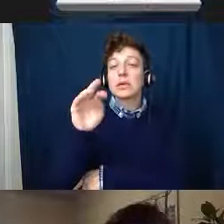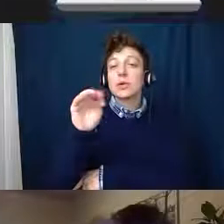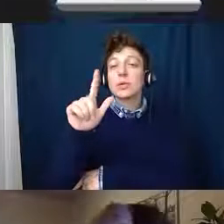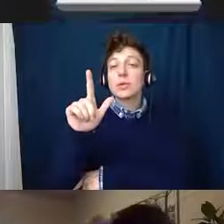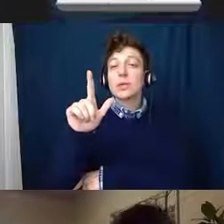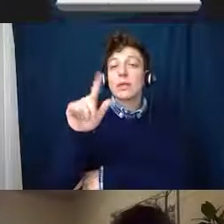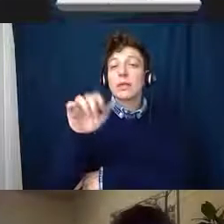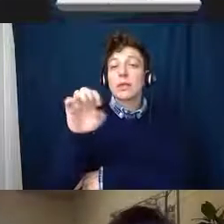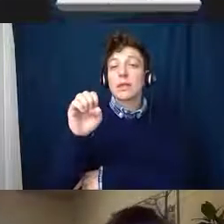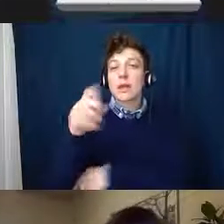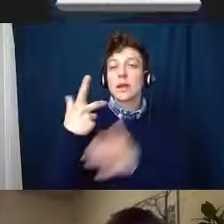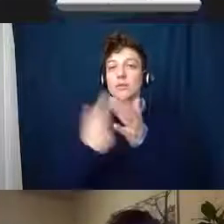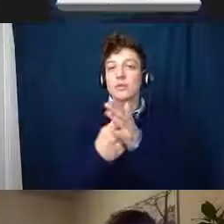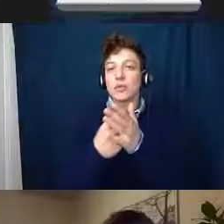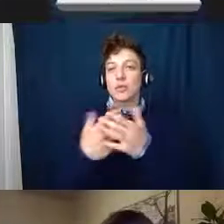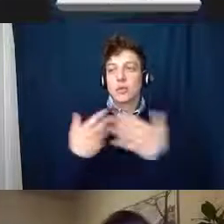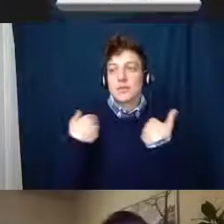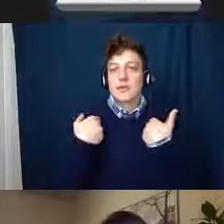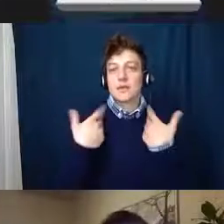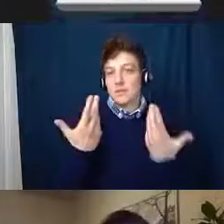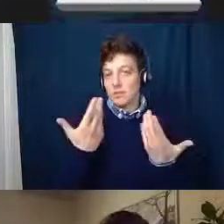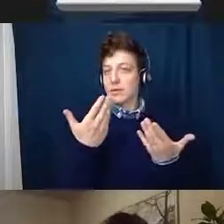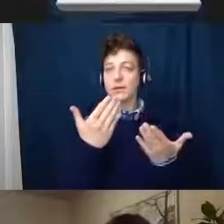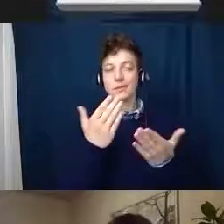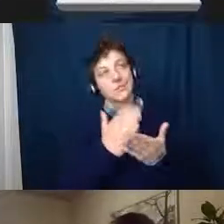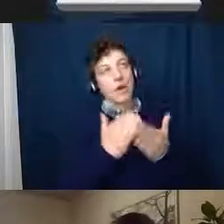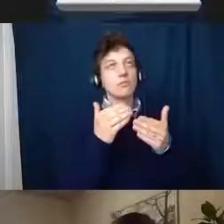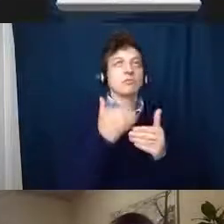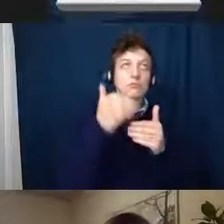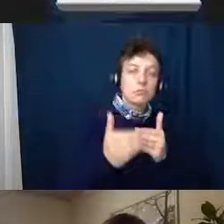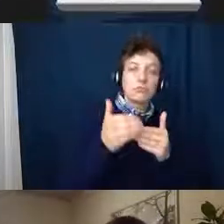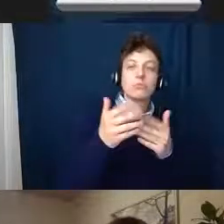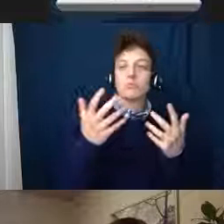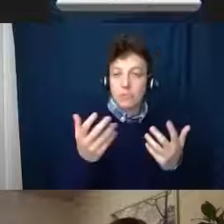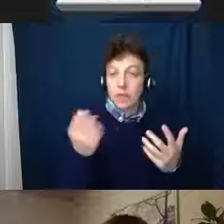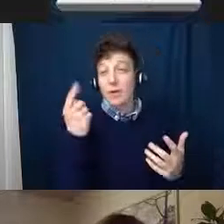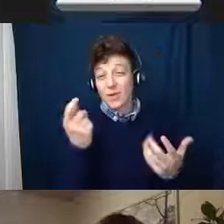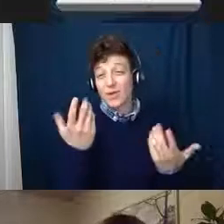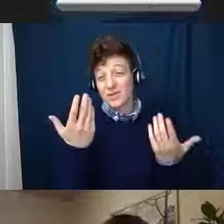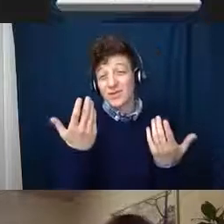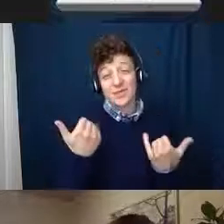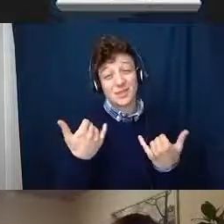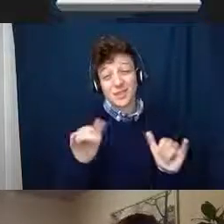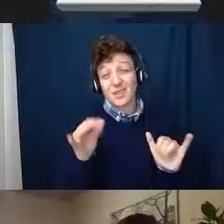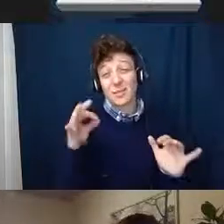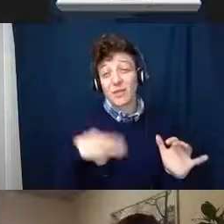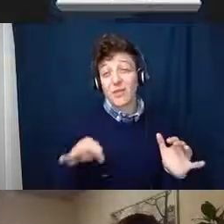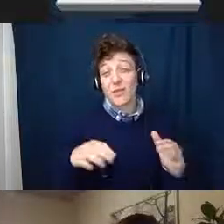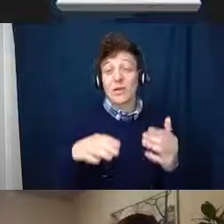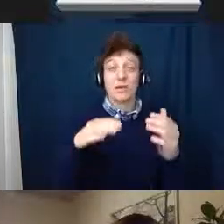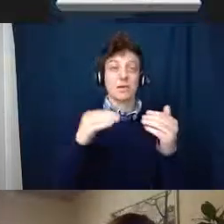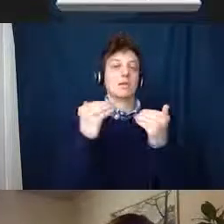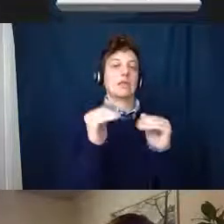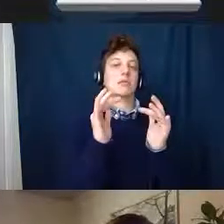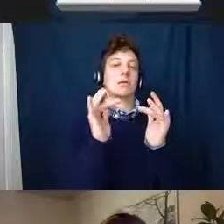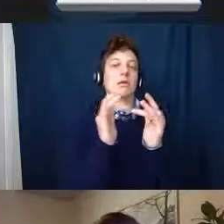is a smaller incremental step, but that still would be helpful to really limit contact with the